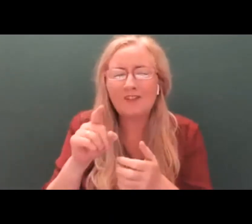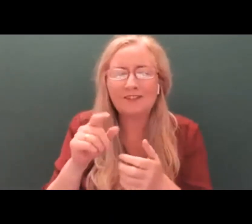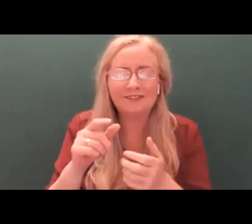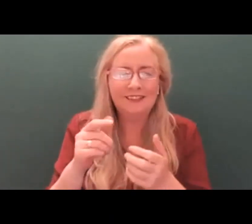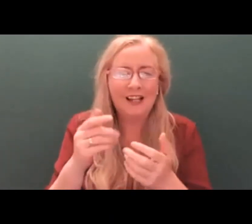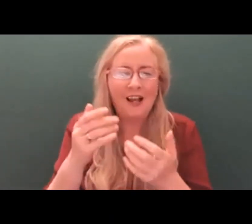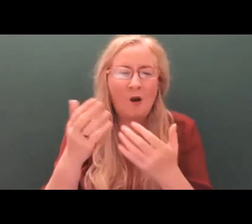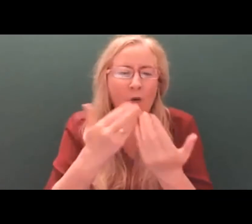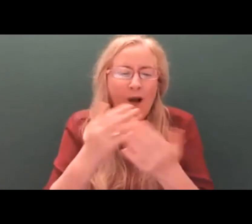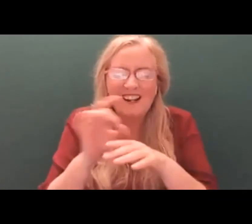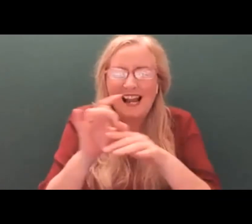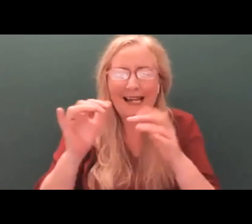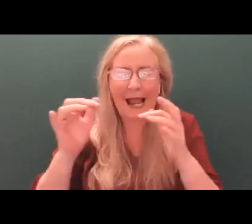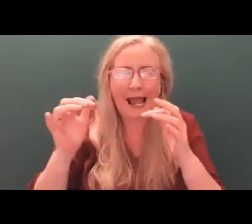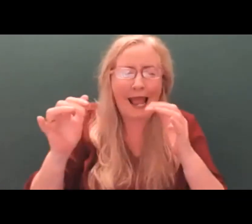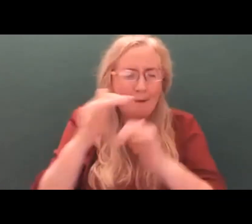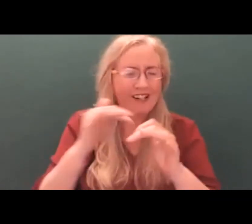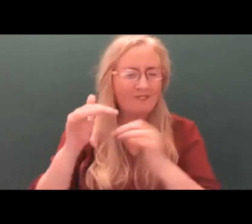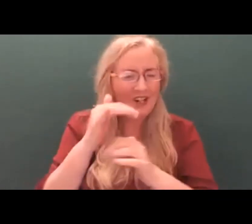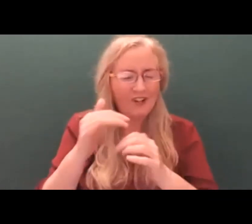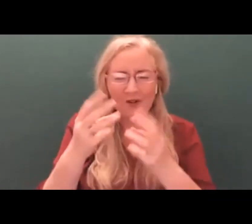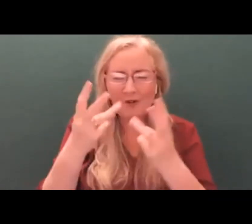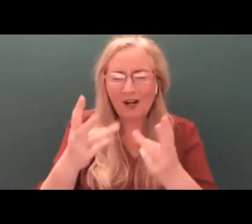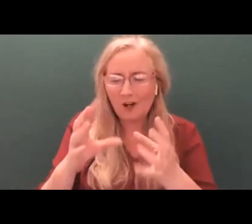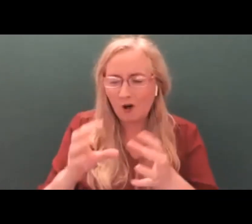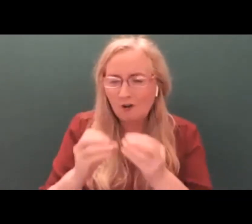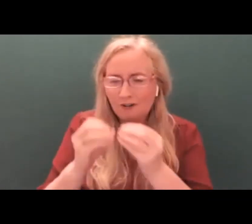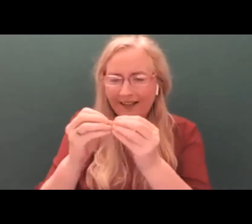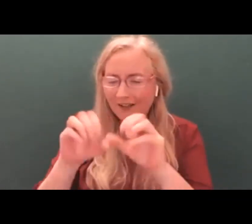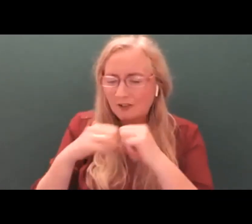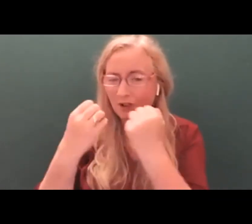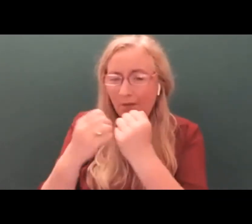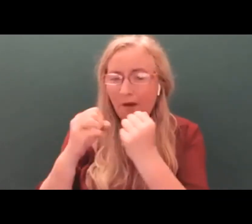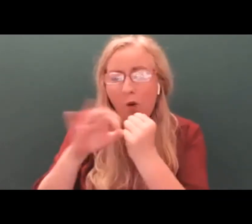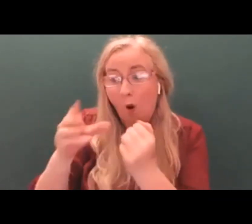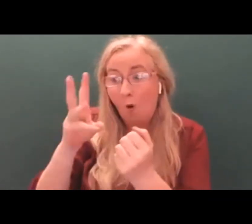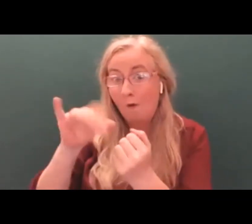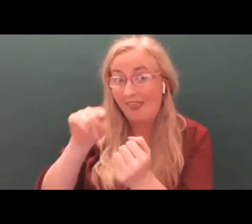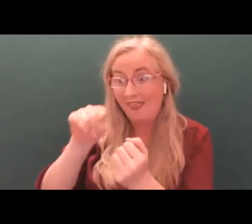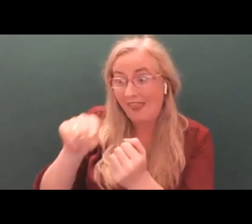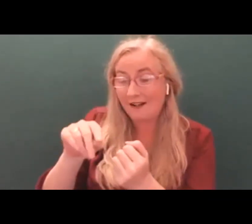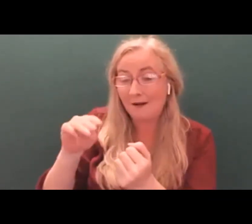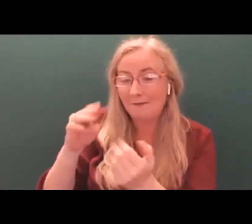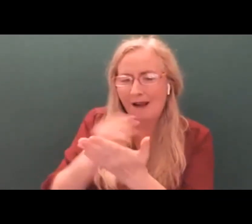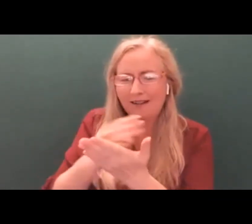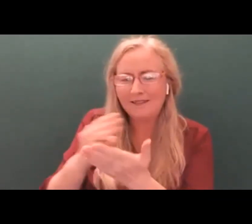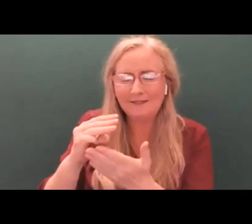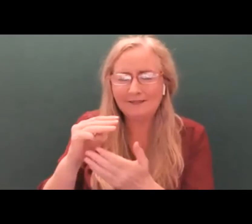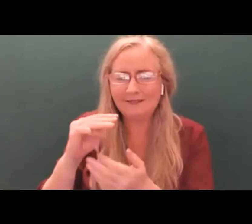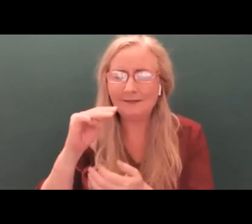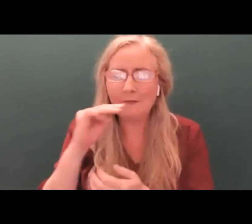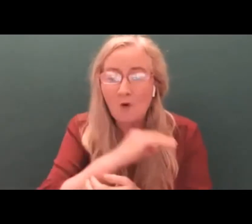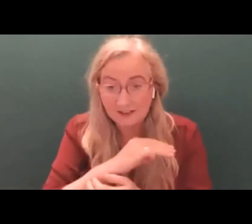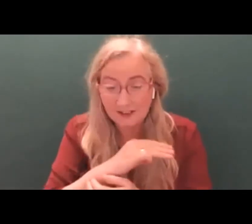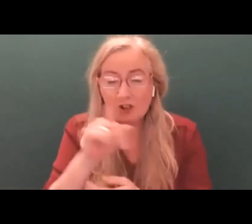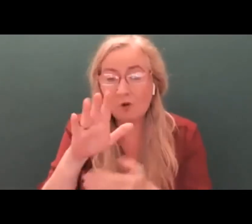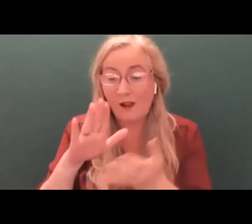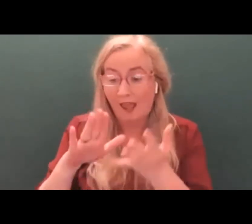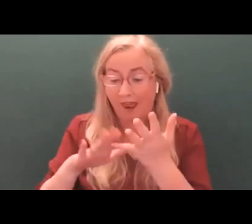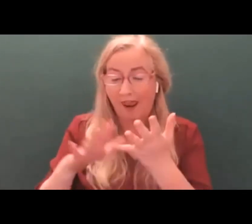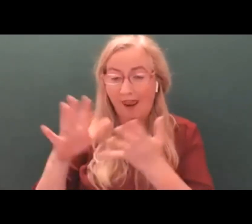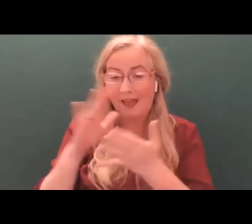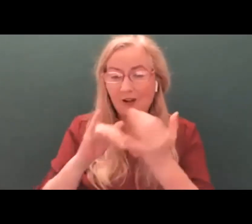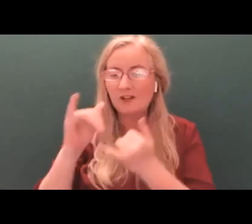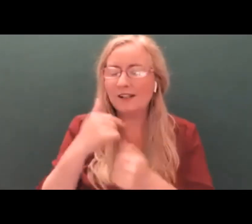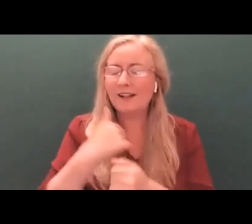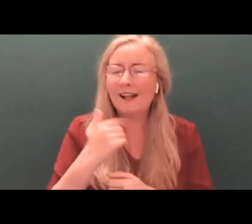need to create when you're doing your social media and why that atmosphere is important. So last year, I did